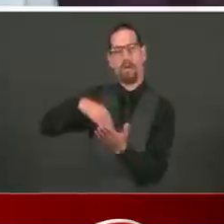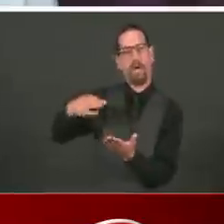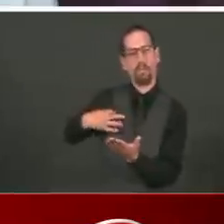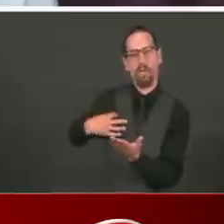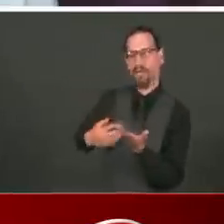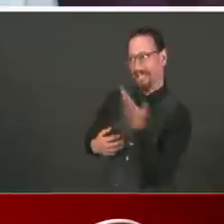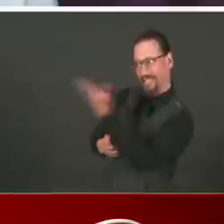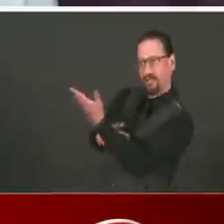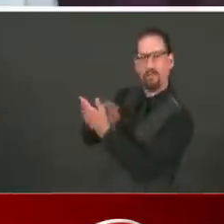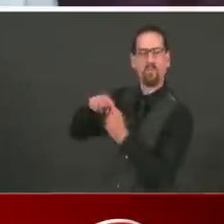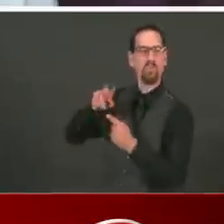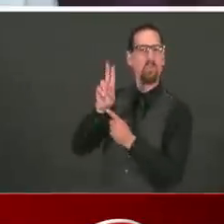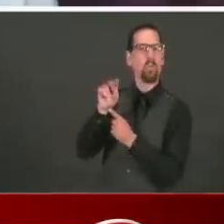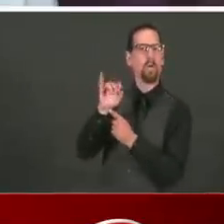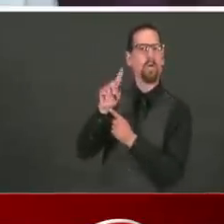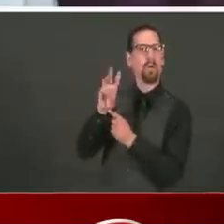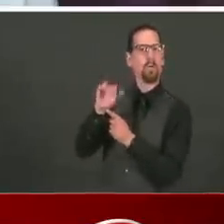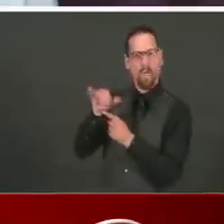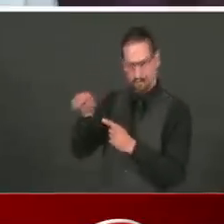is past due.